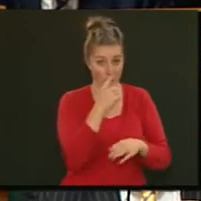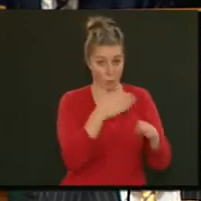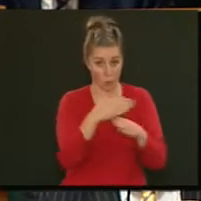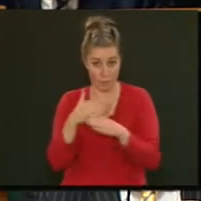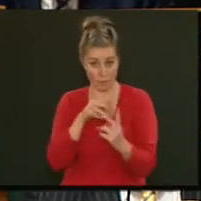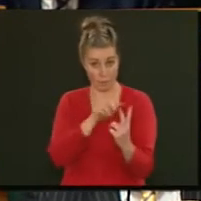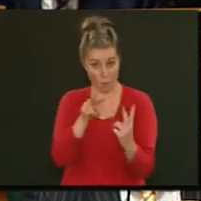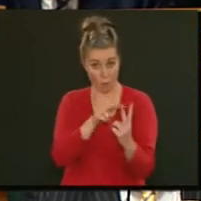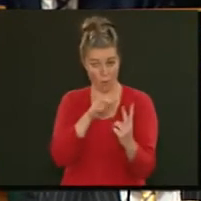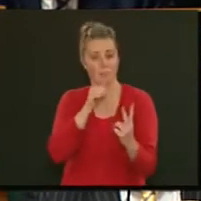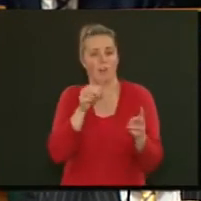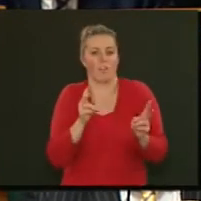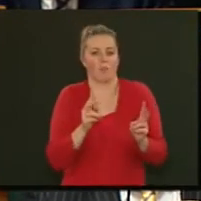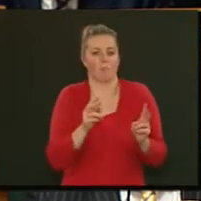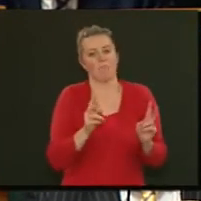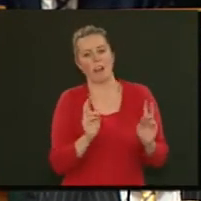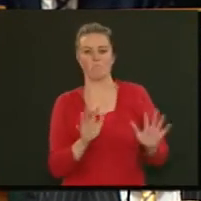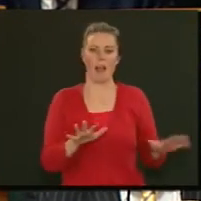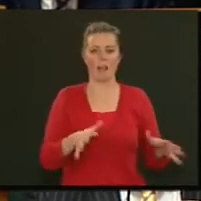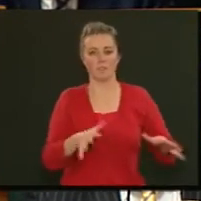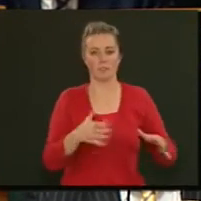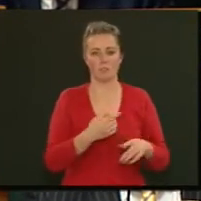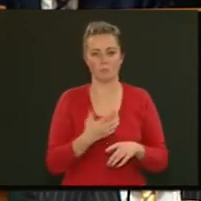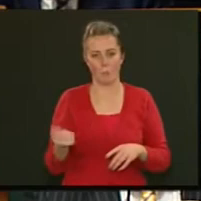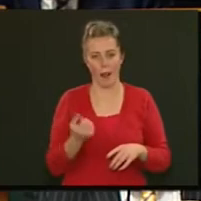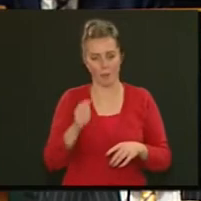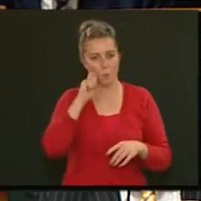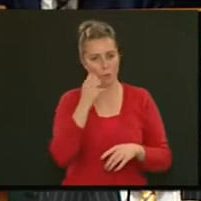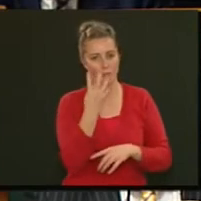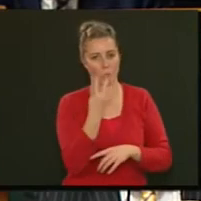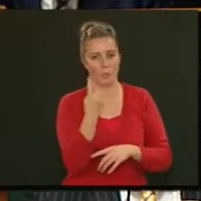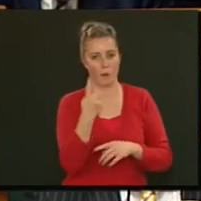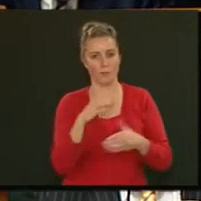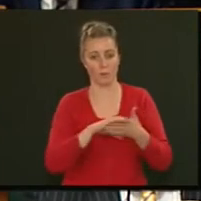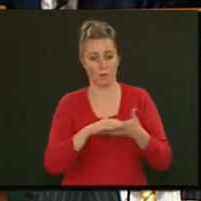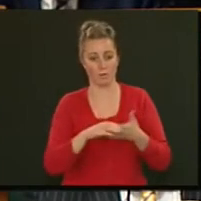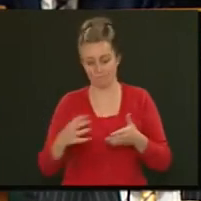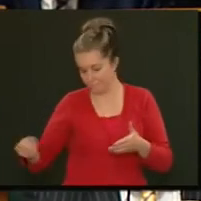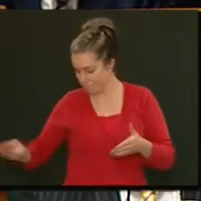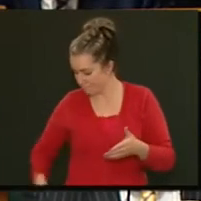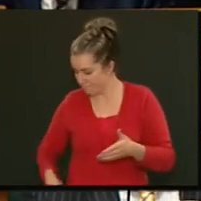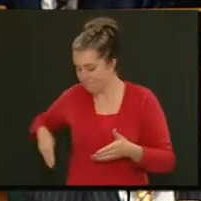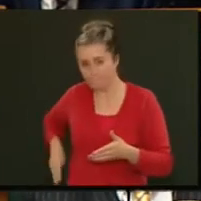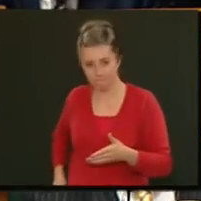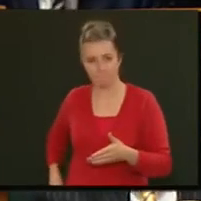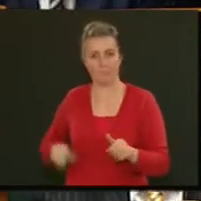the average wage will be $41 a week better off from these threshold